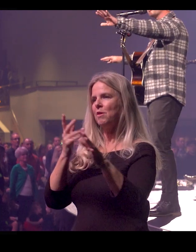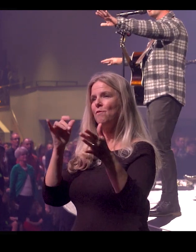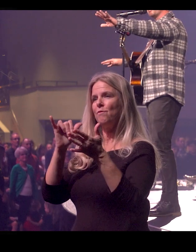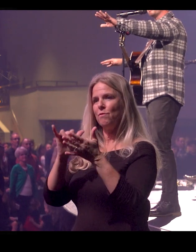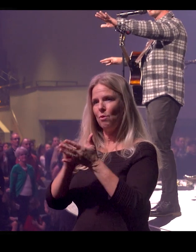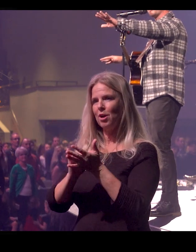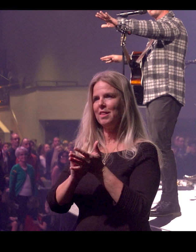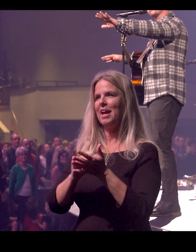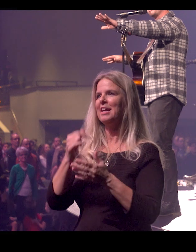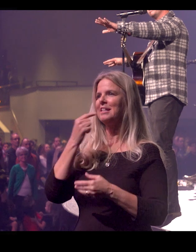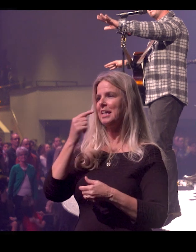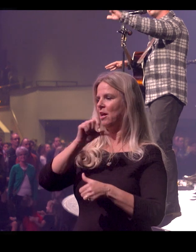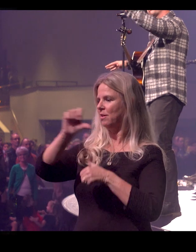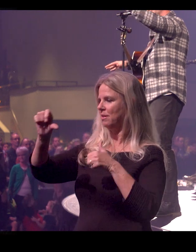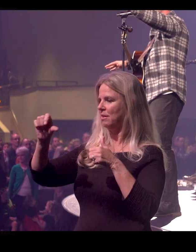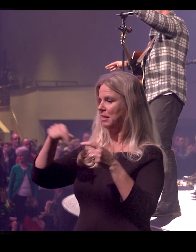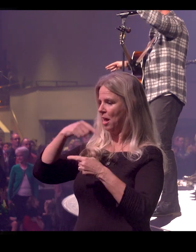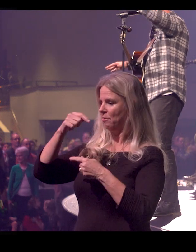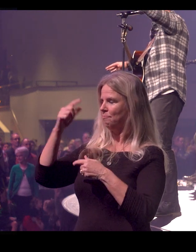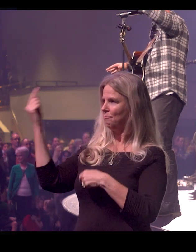Christmas.